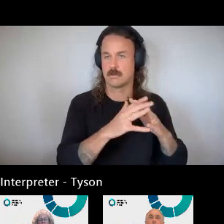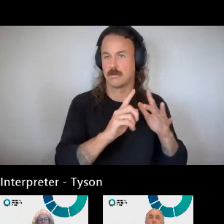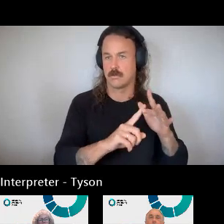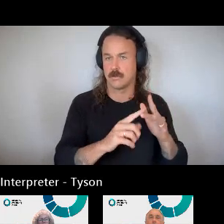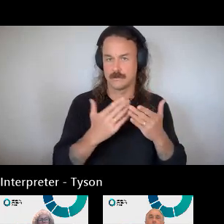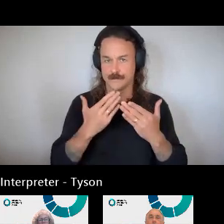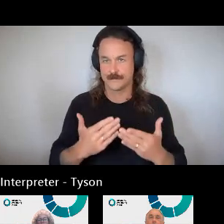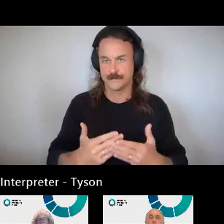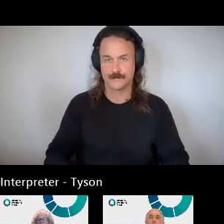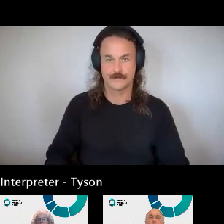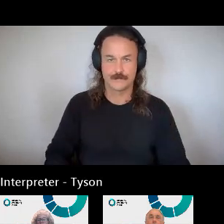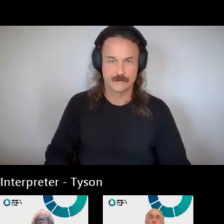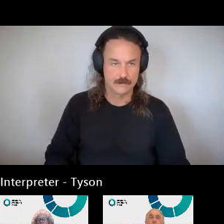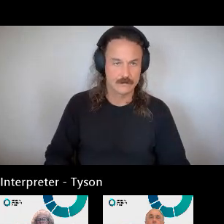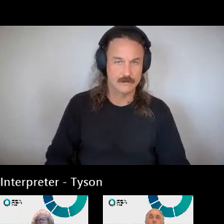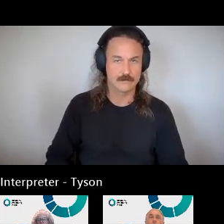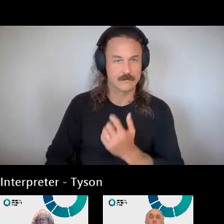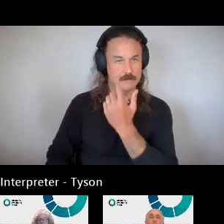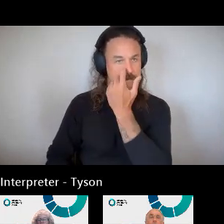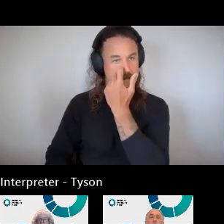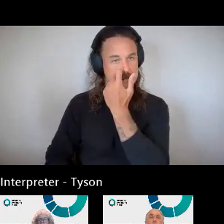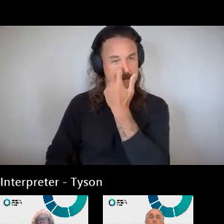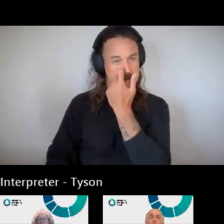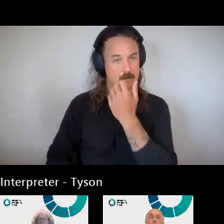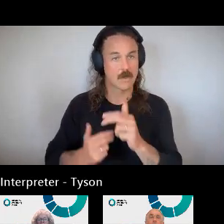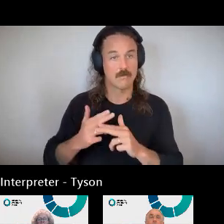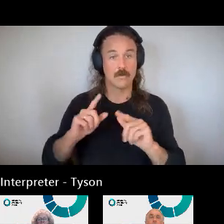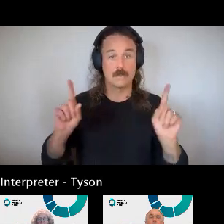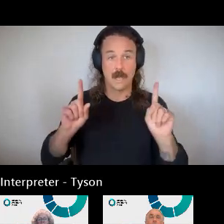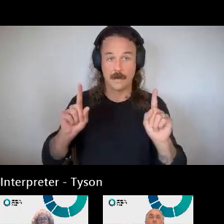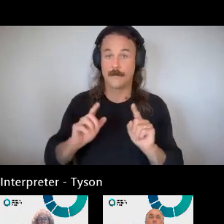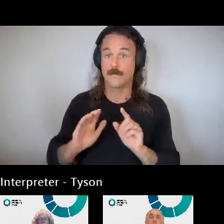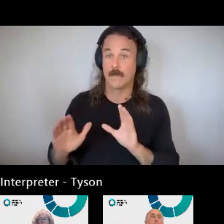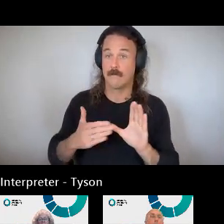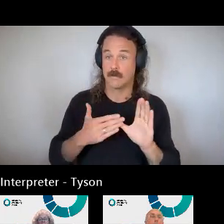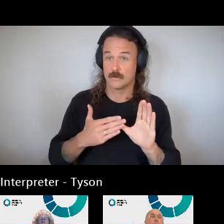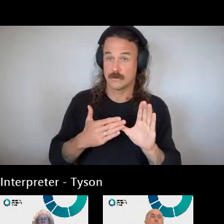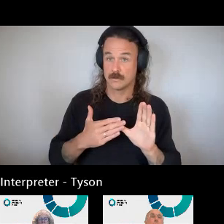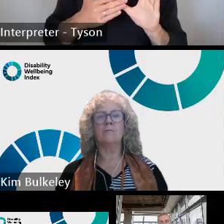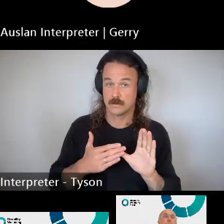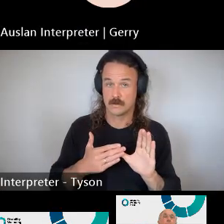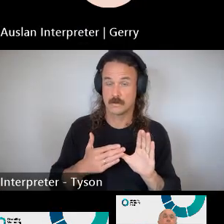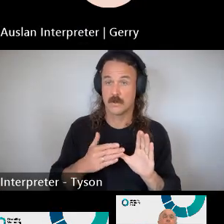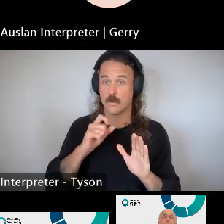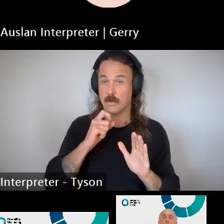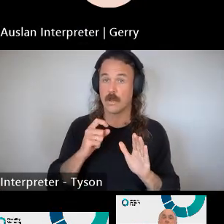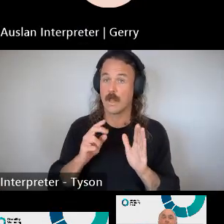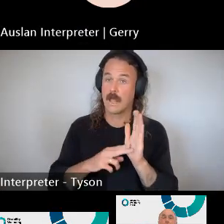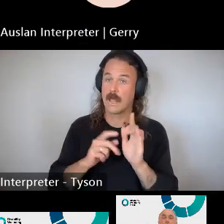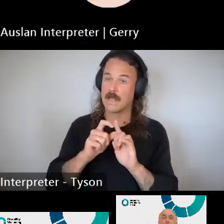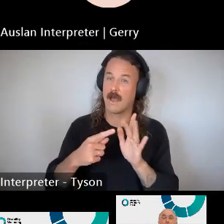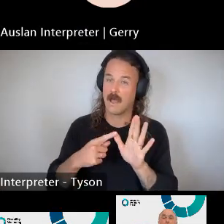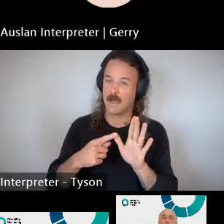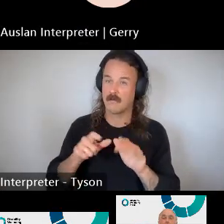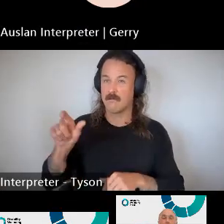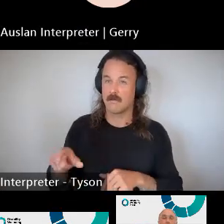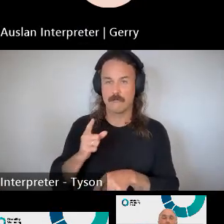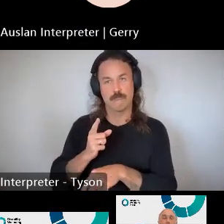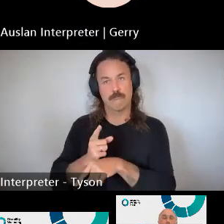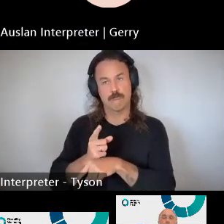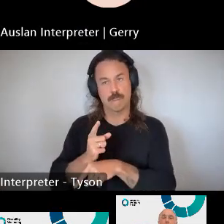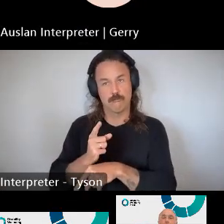Okay, so the outline for today, first off, we're going to get the NDIA opening remarks from David